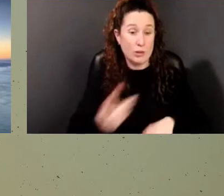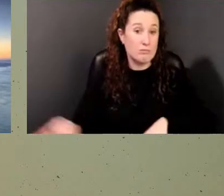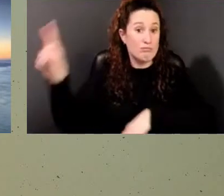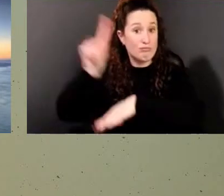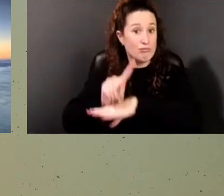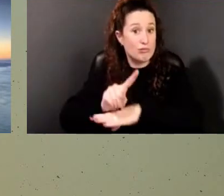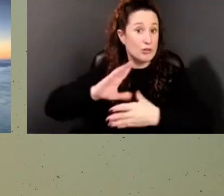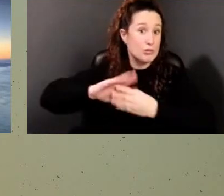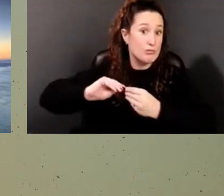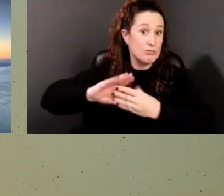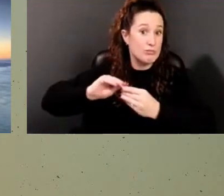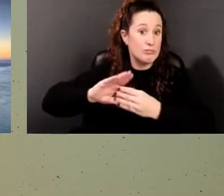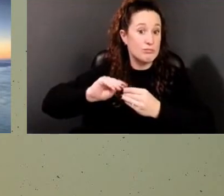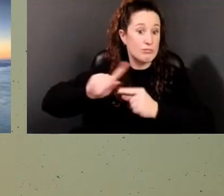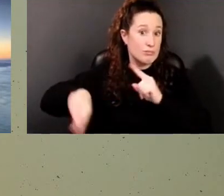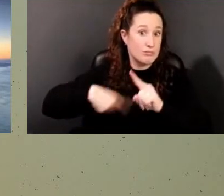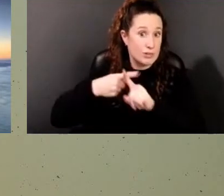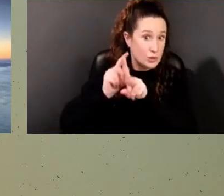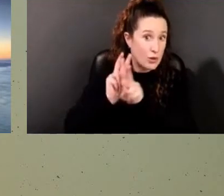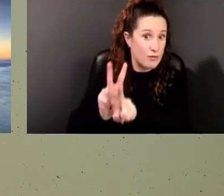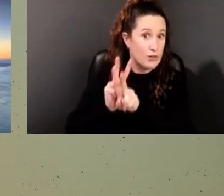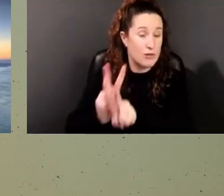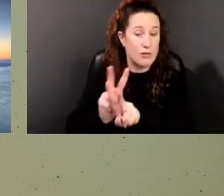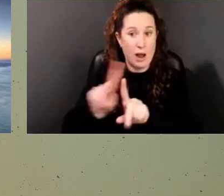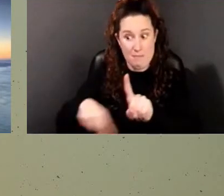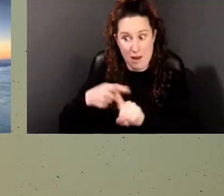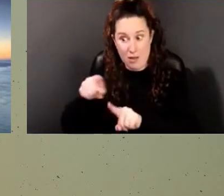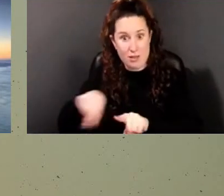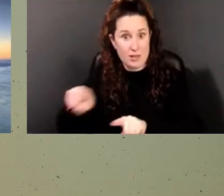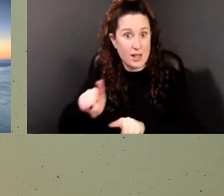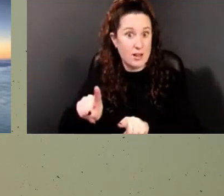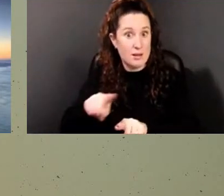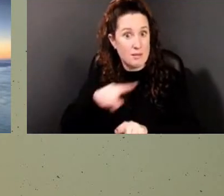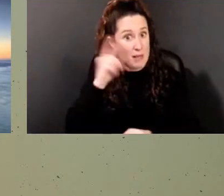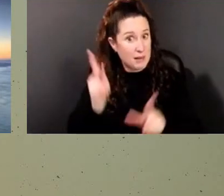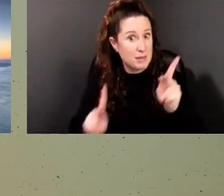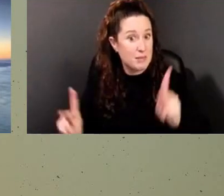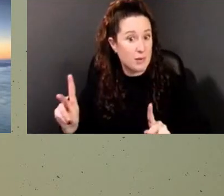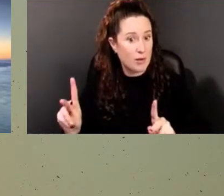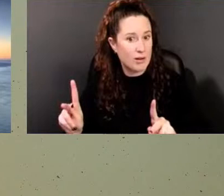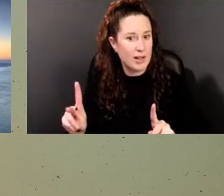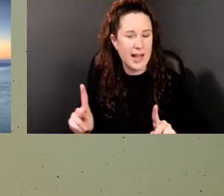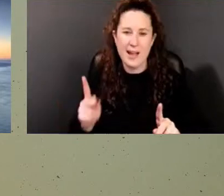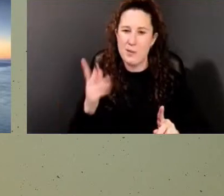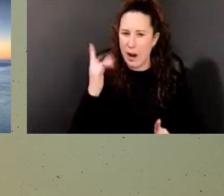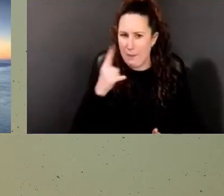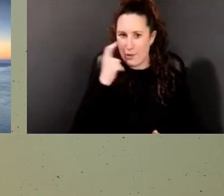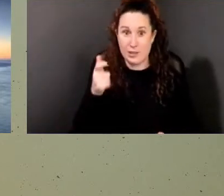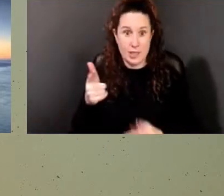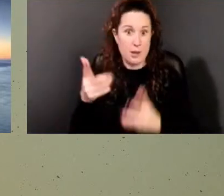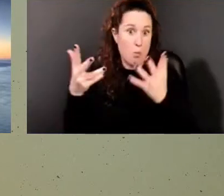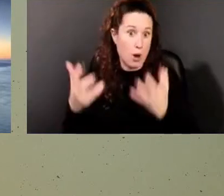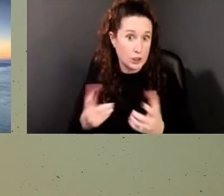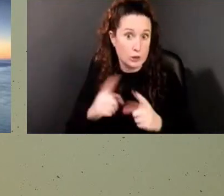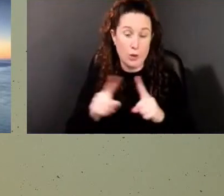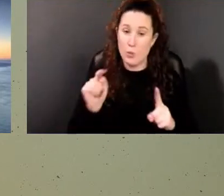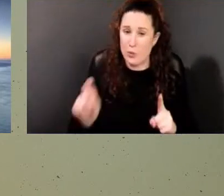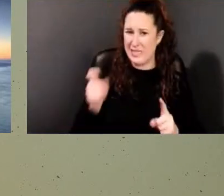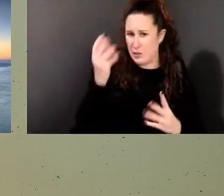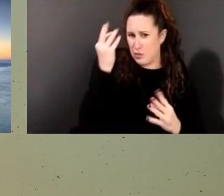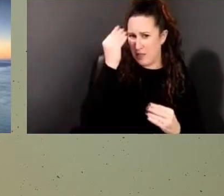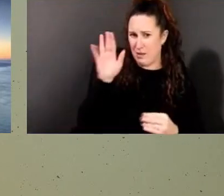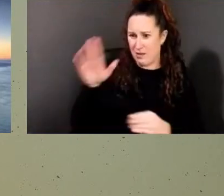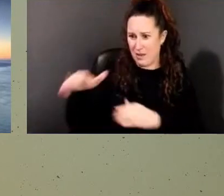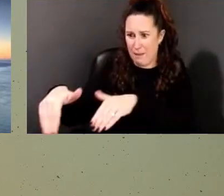distressed Black folks. So it was hidden because they wanted it hidden, right? But we have to think about, are they resting in